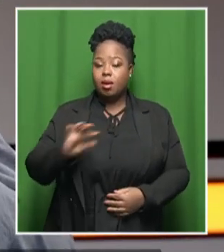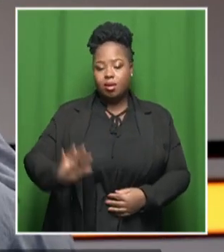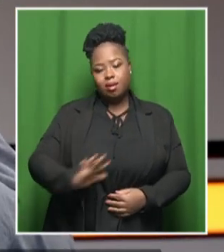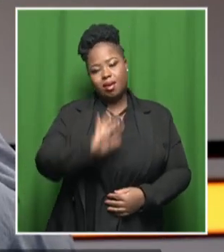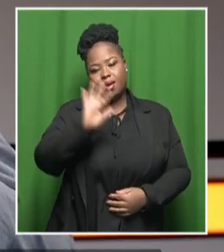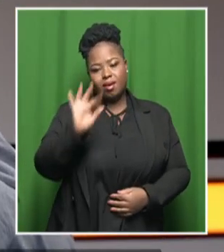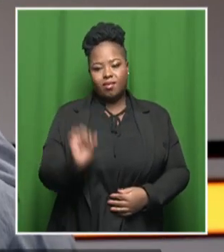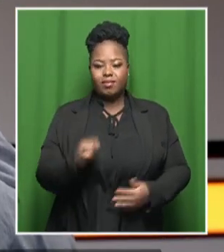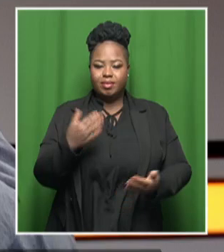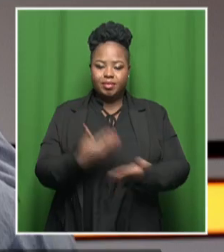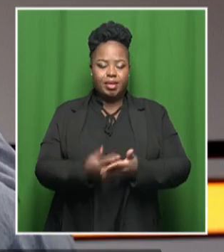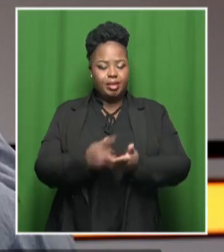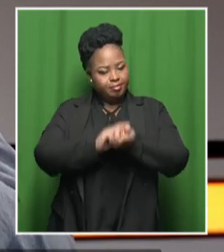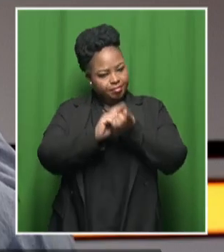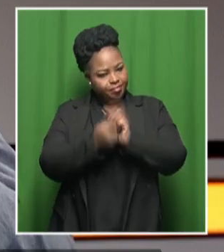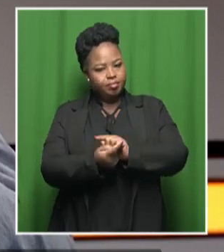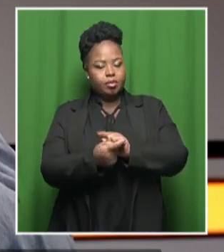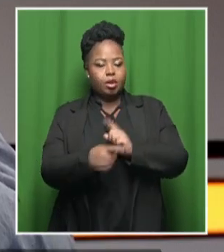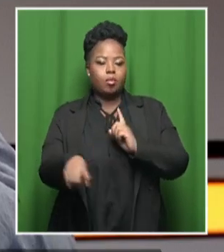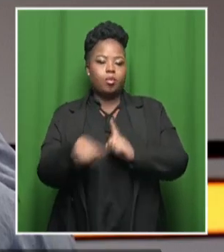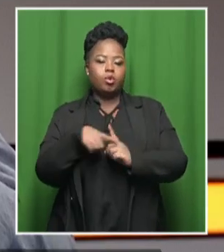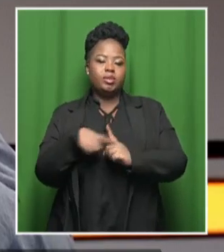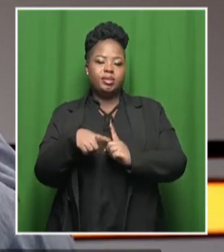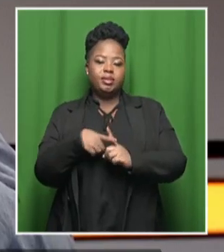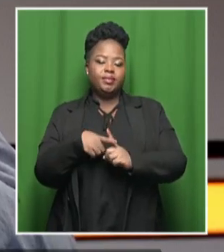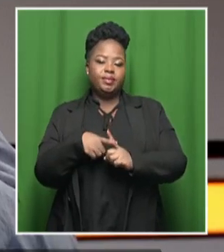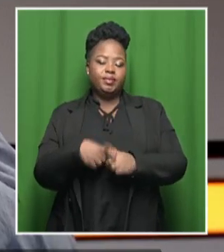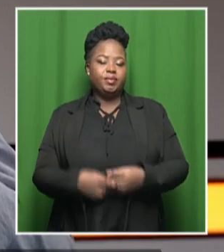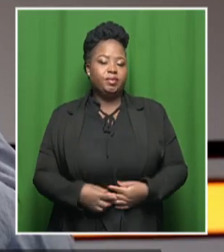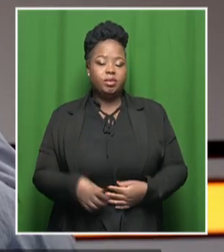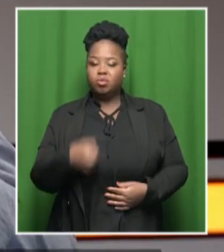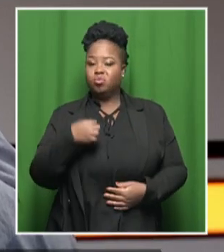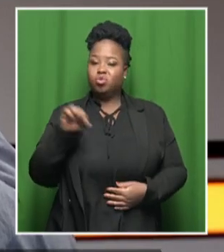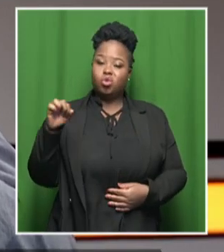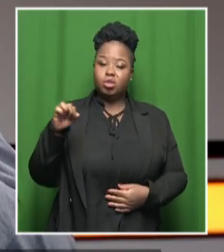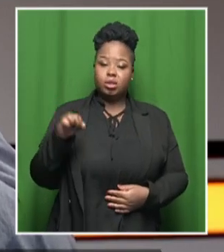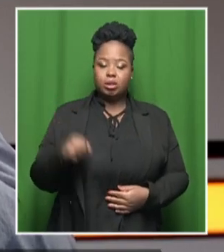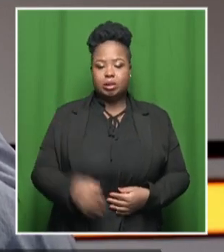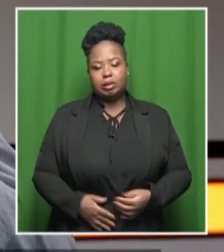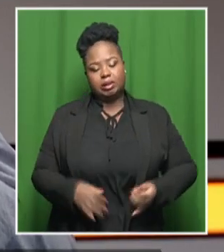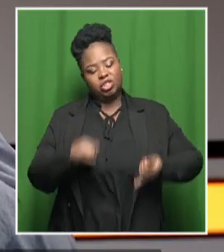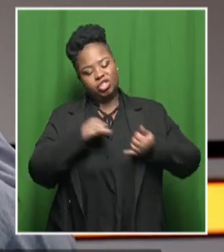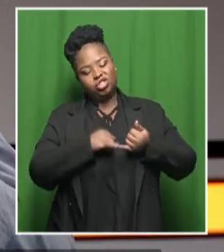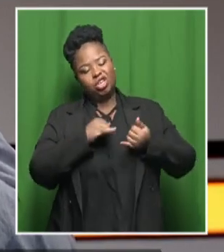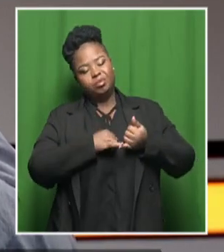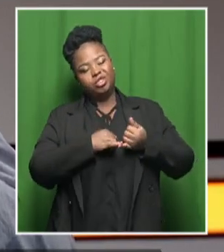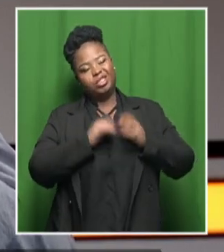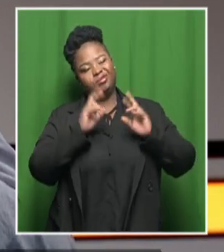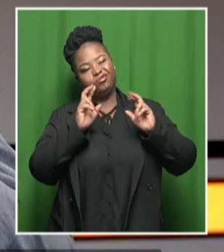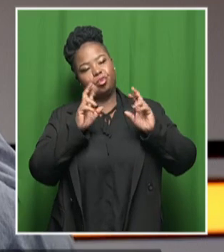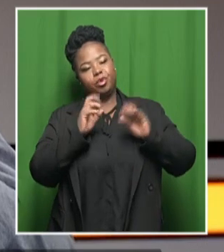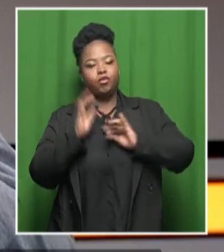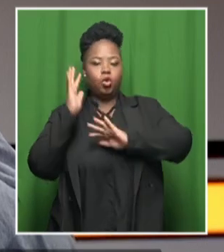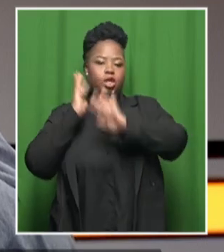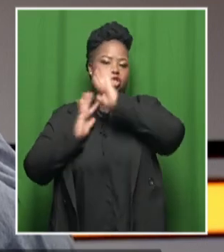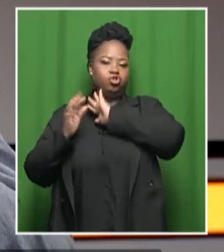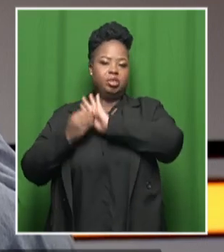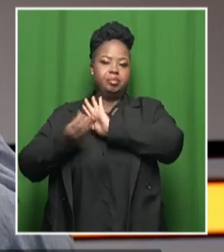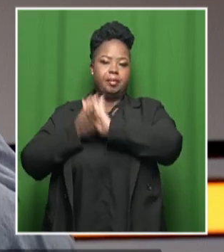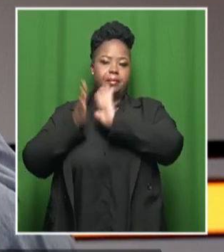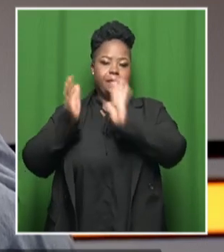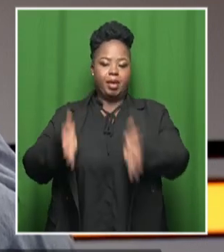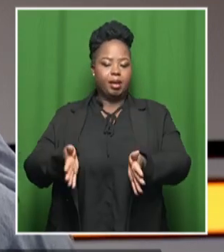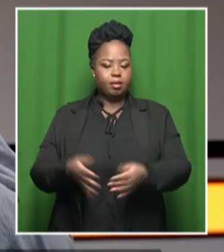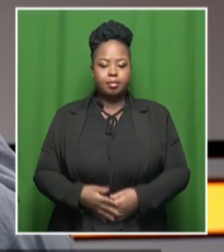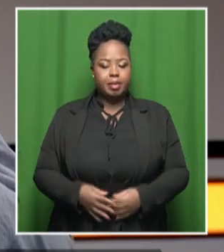become a positive actor, not a subject of history, but an actor